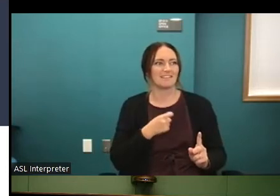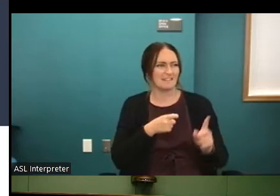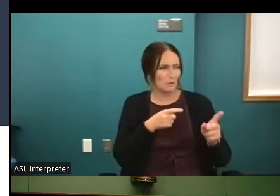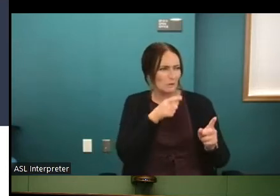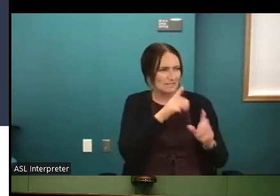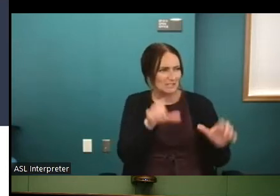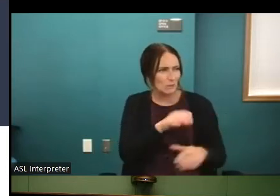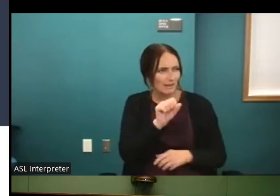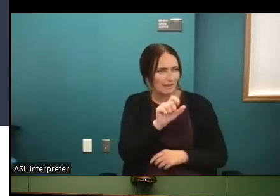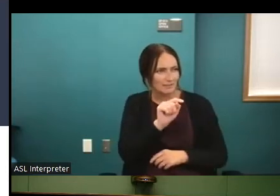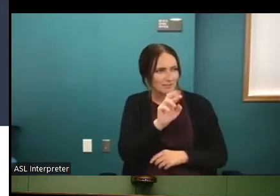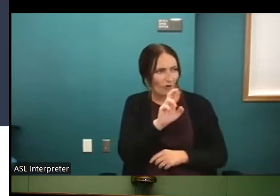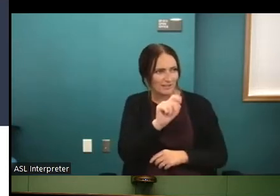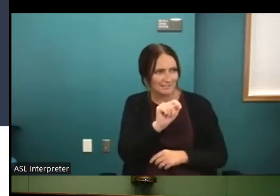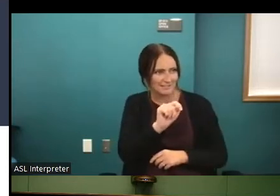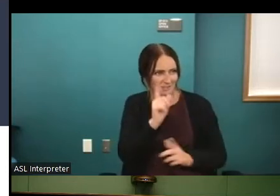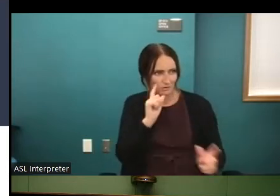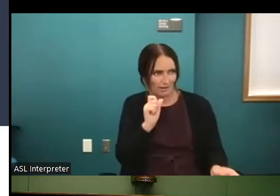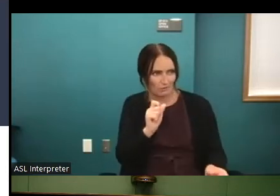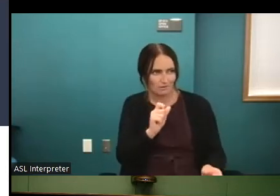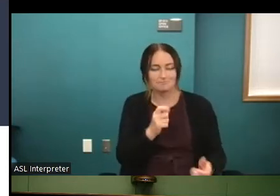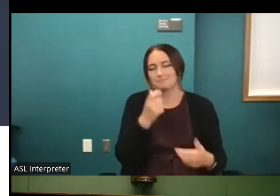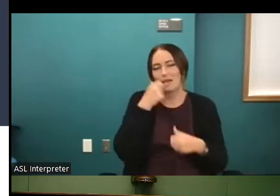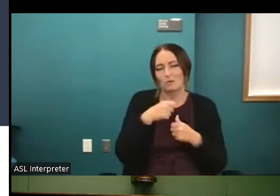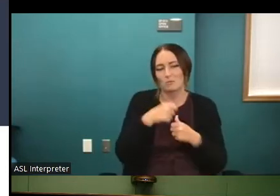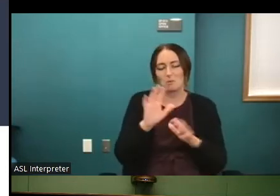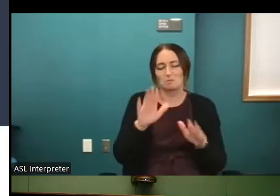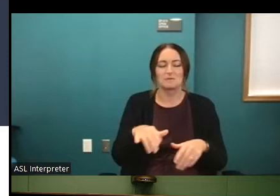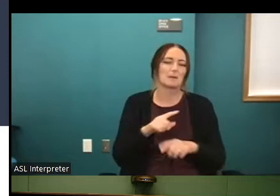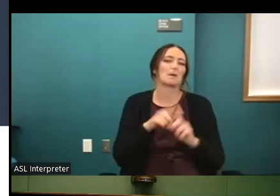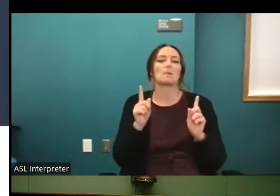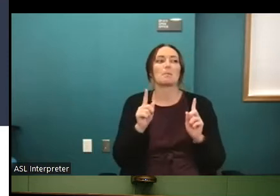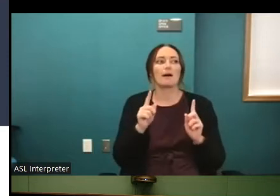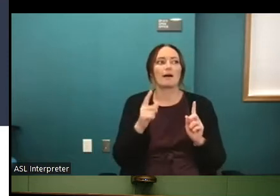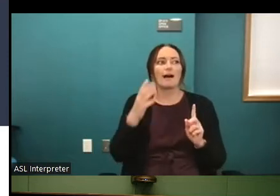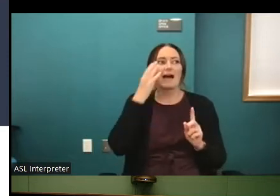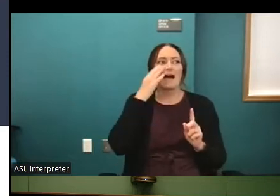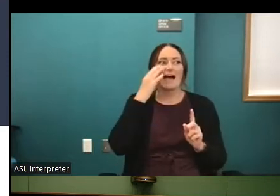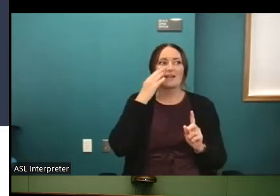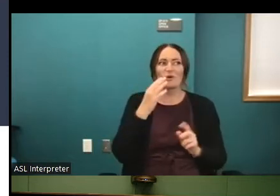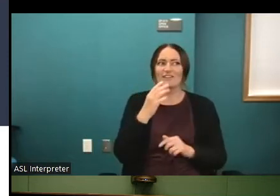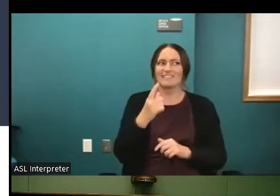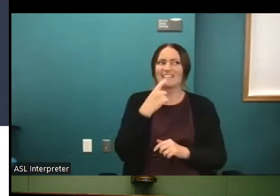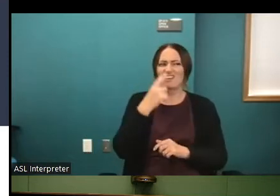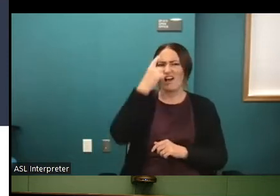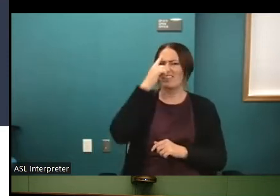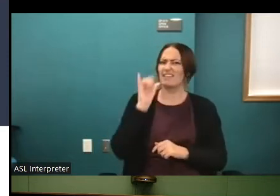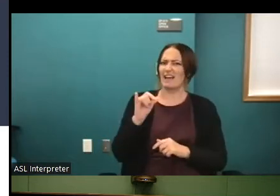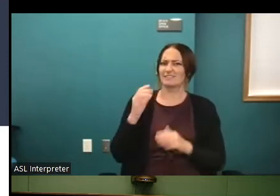loud? I don't know. Yeah. I don't remember. Yeah. But I know that That's funny. Josh was like, okay, I think that's So, too yeah, loud. we